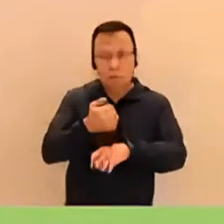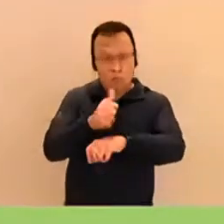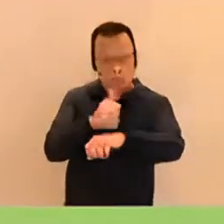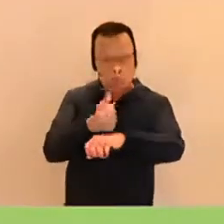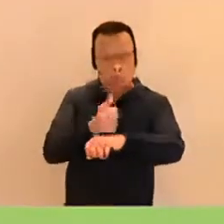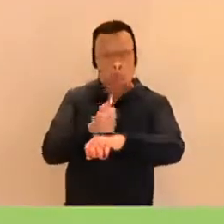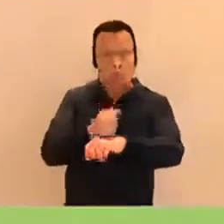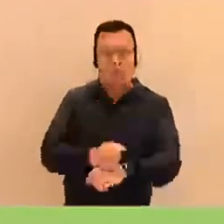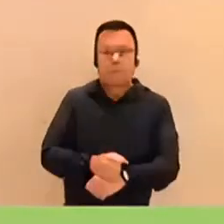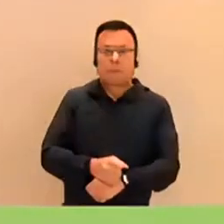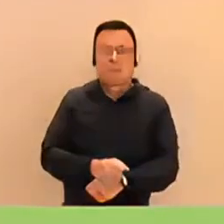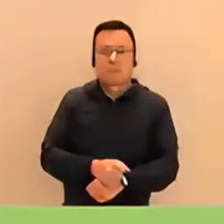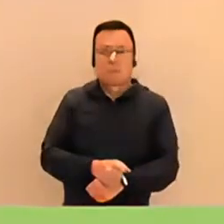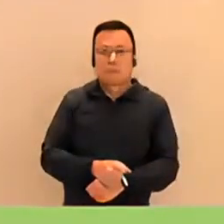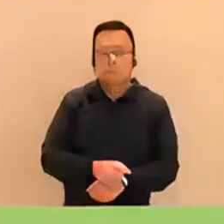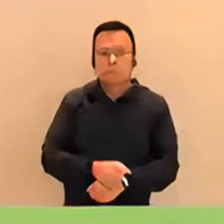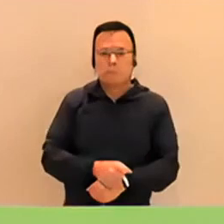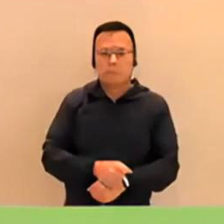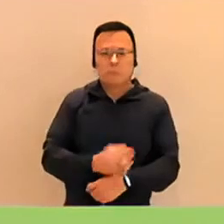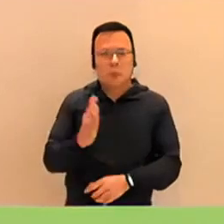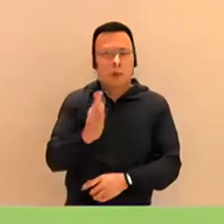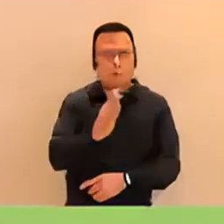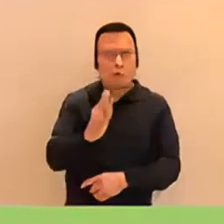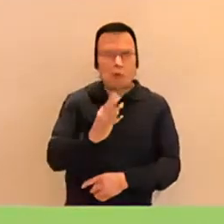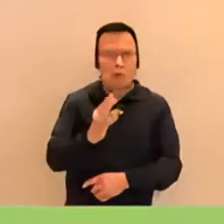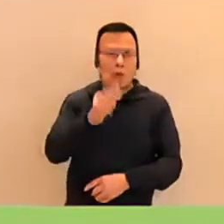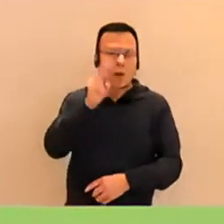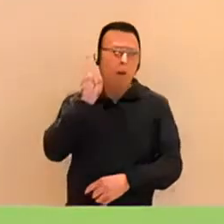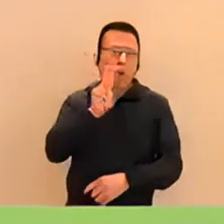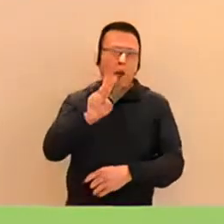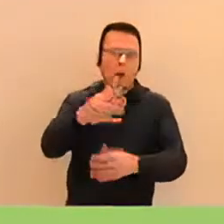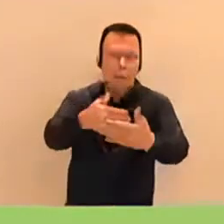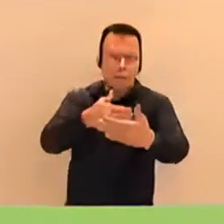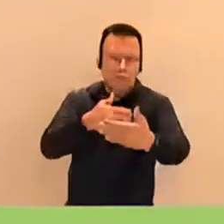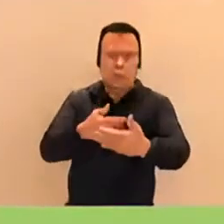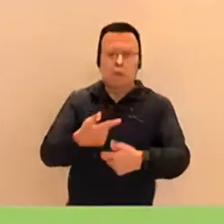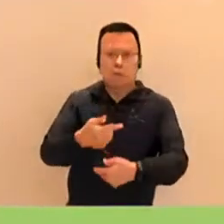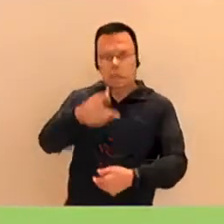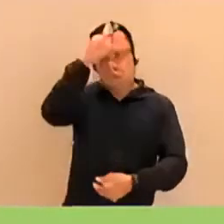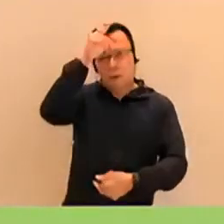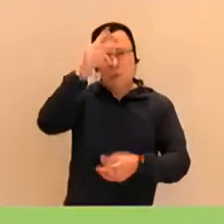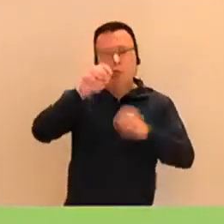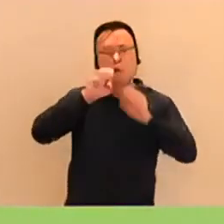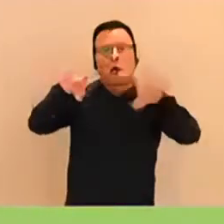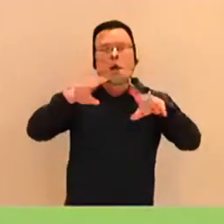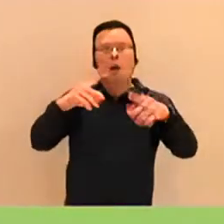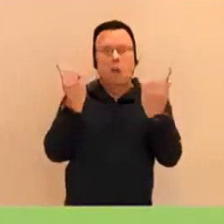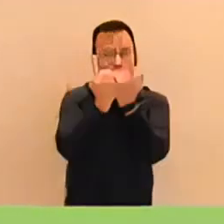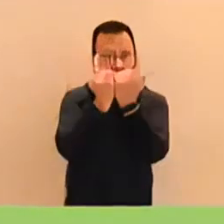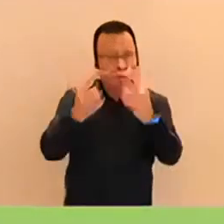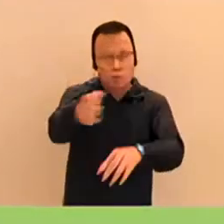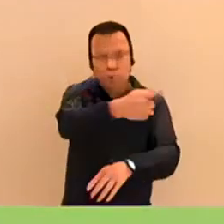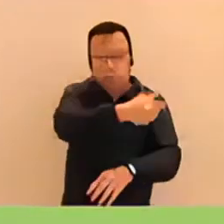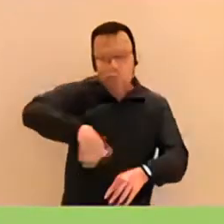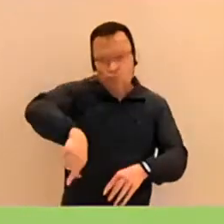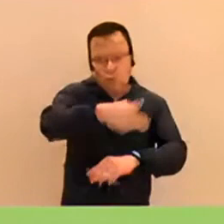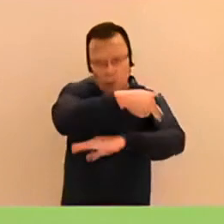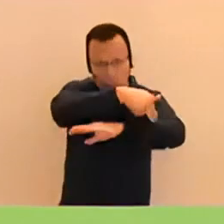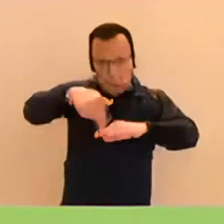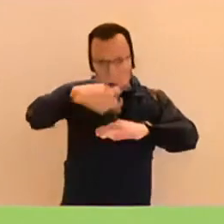just about 2 weeks ago, the government announced the Loving Metropolis Action Agenda, setting out the development